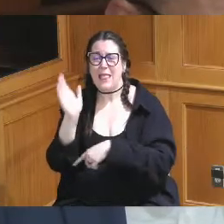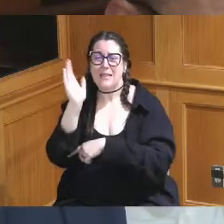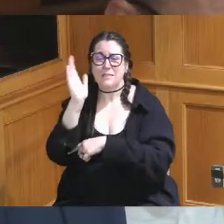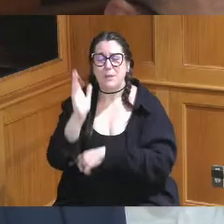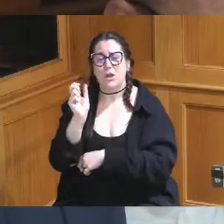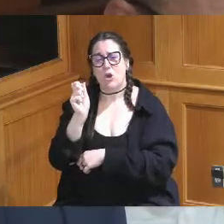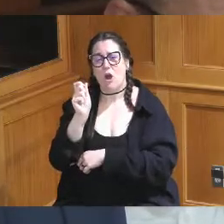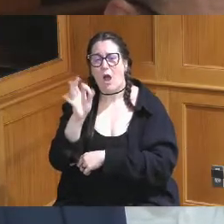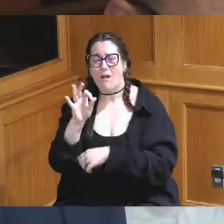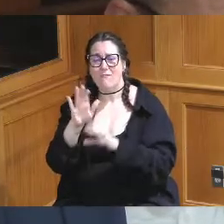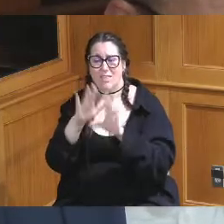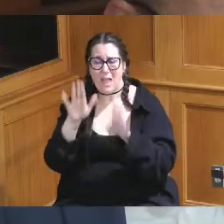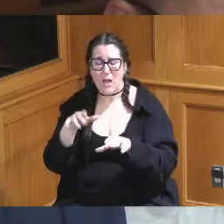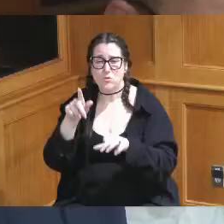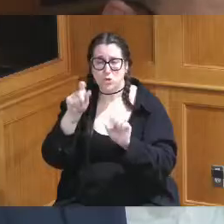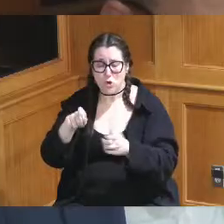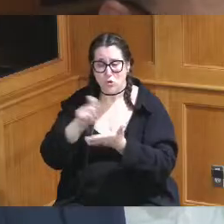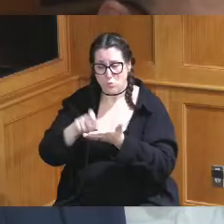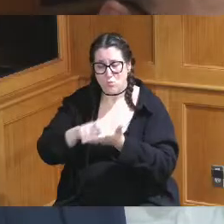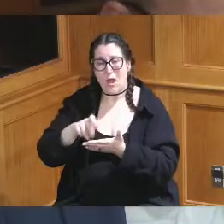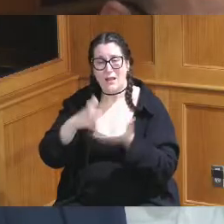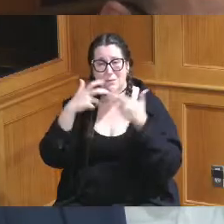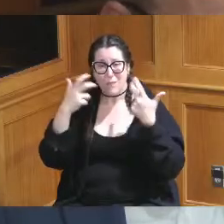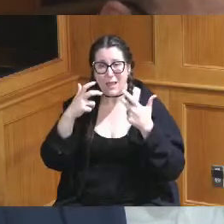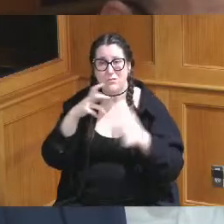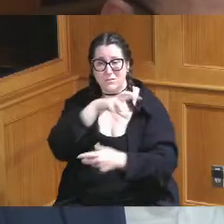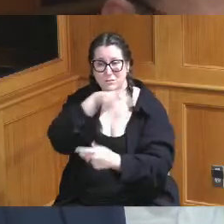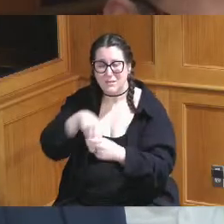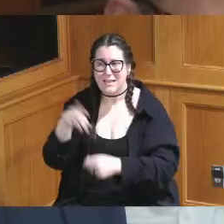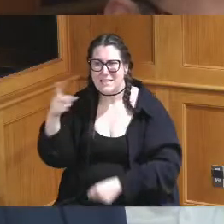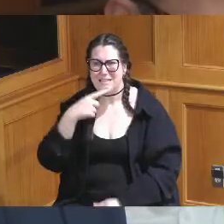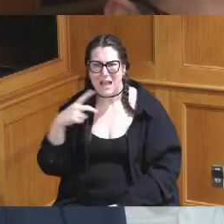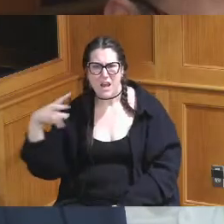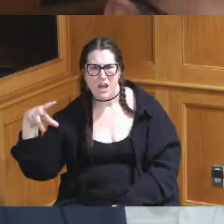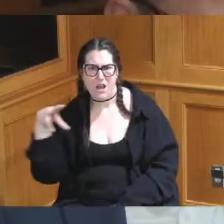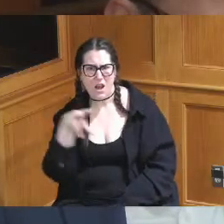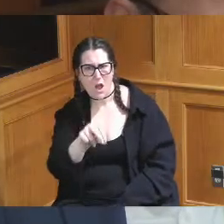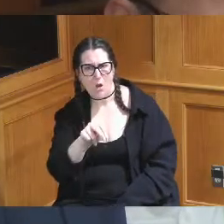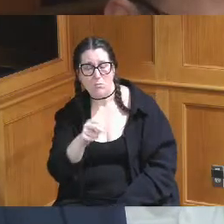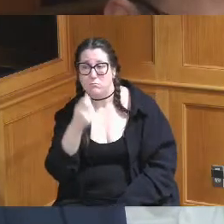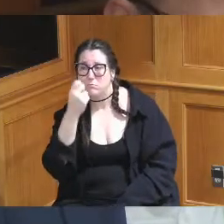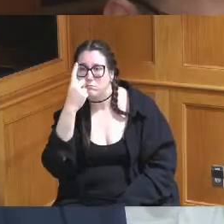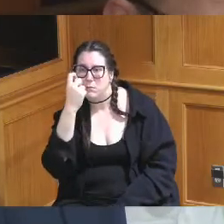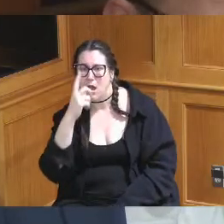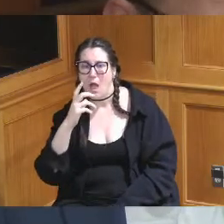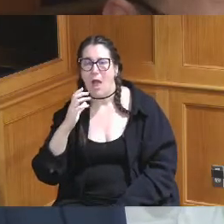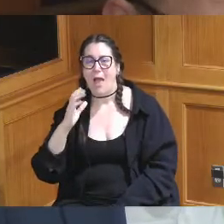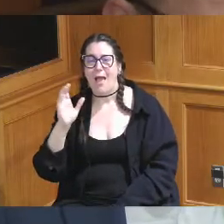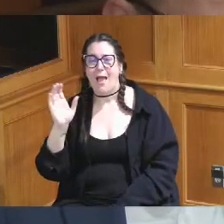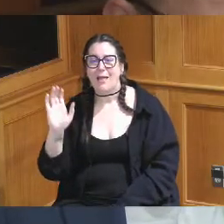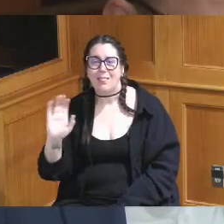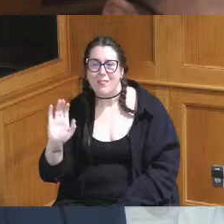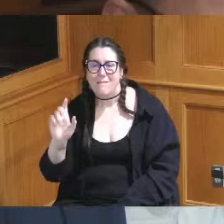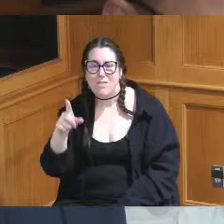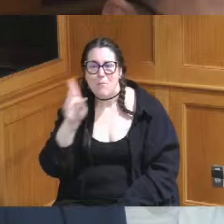in Cincinnati Bengals. He said no, but he wrote in the Cleveland Browns.